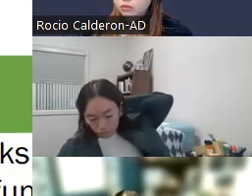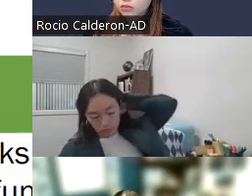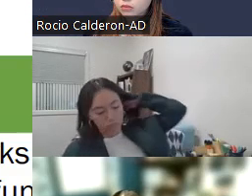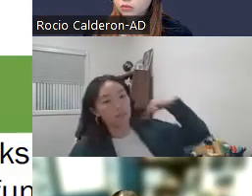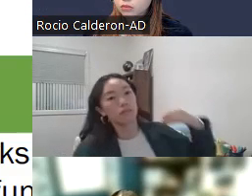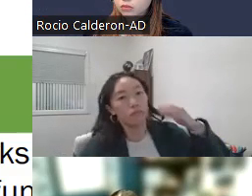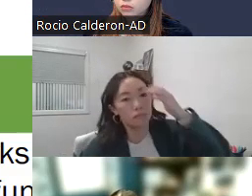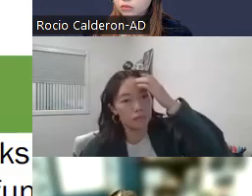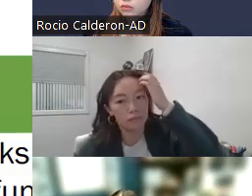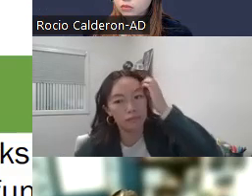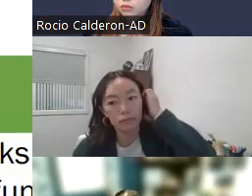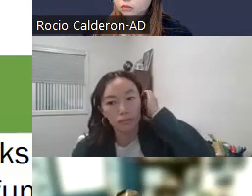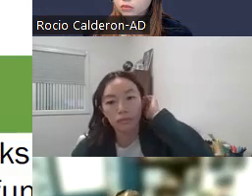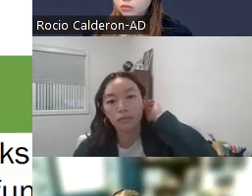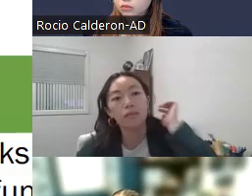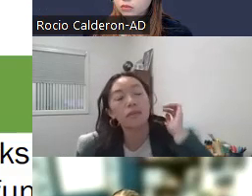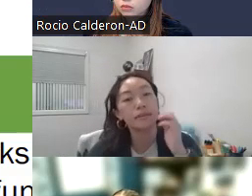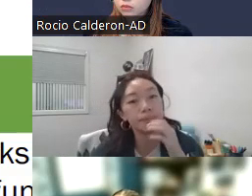there's another one called.